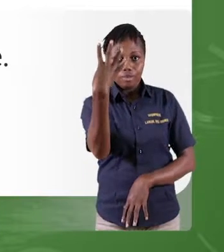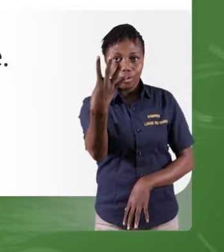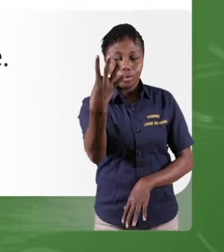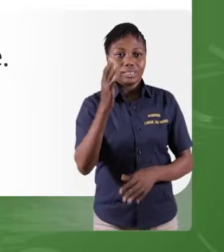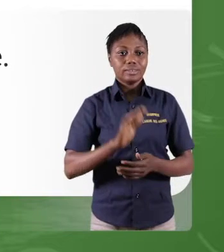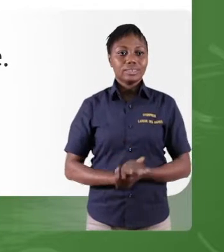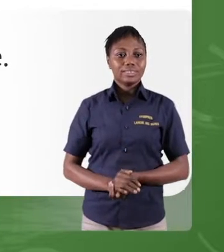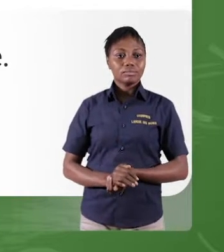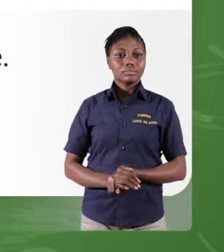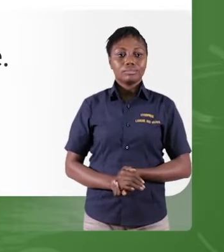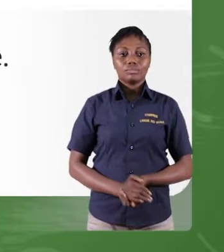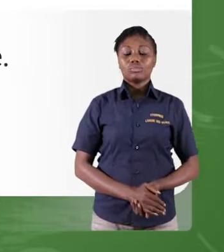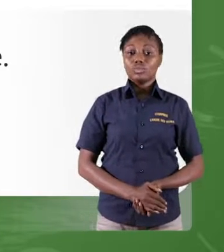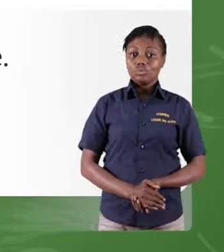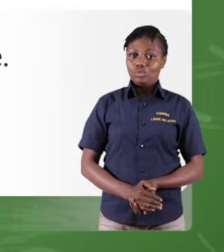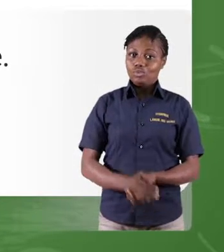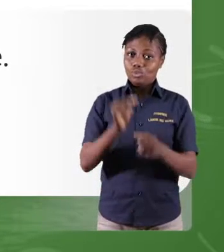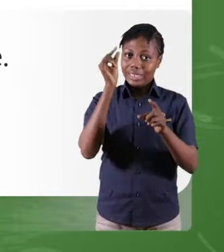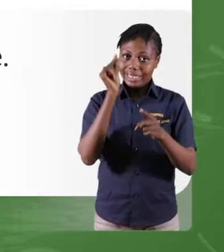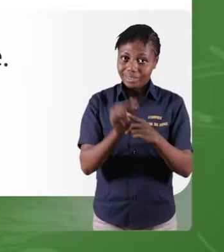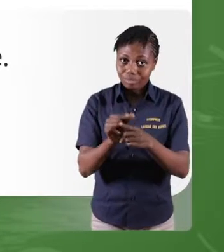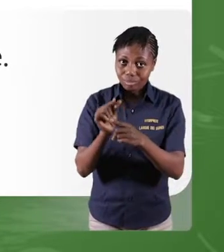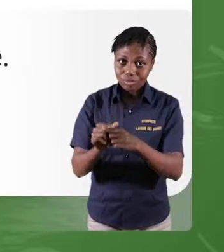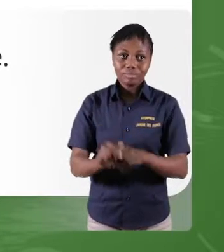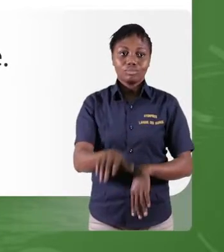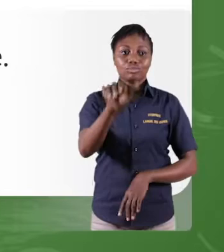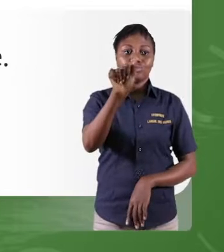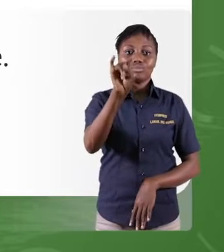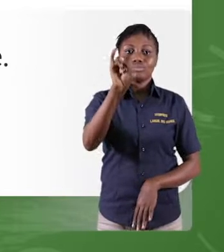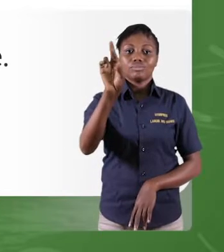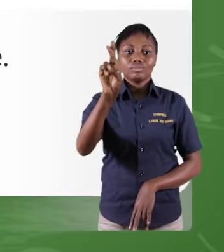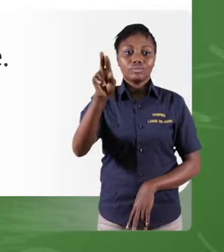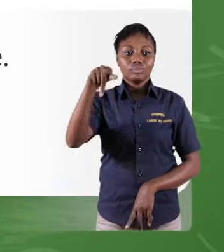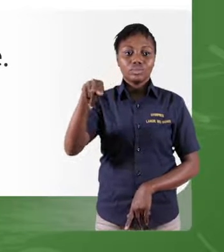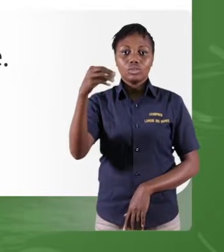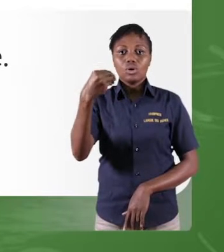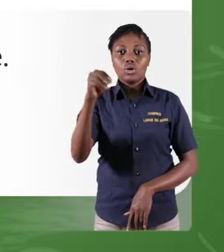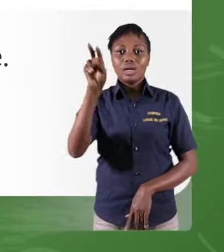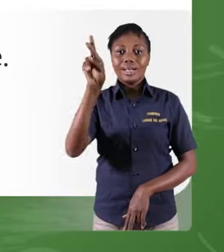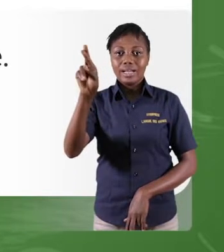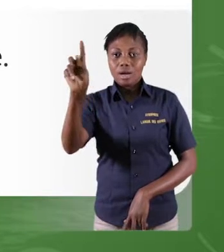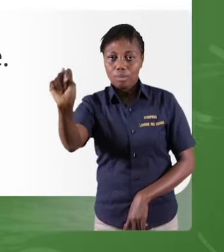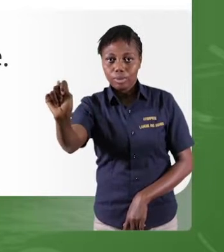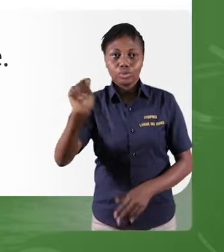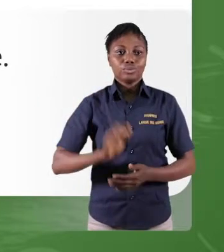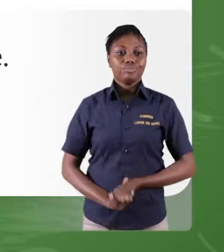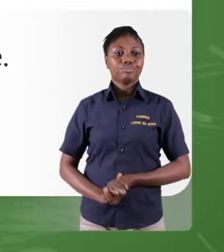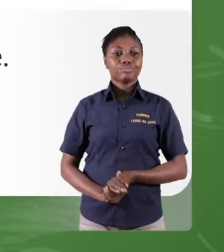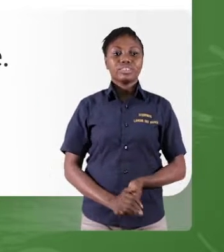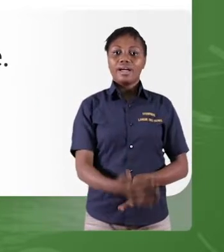must go to the airport. So number 4, airport. Number 4, airport.